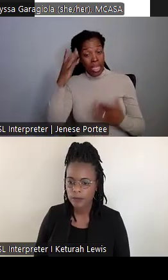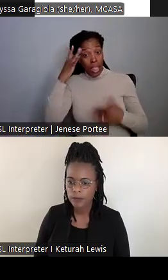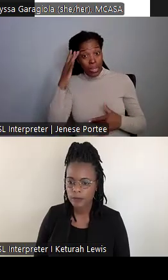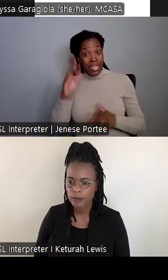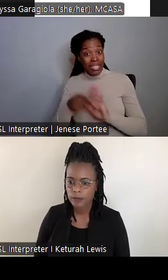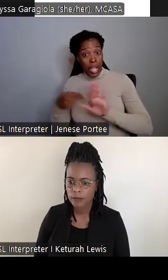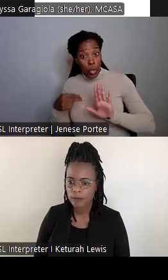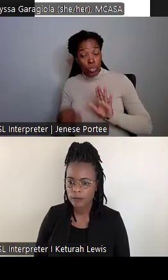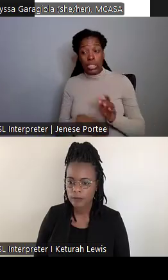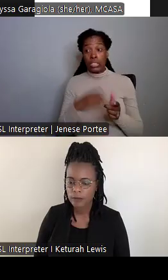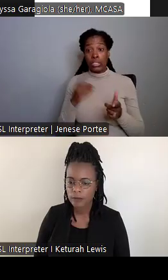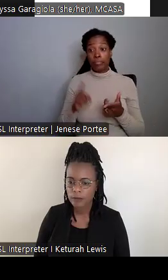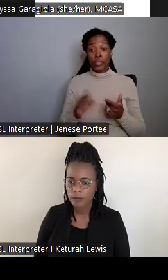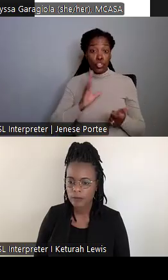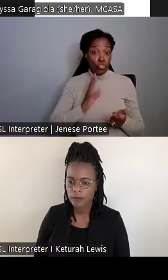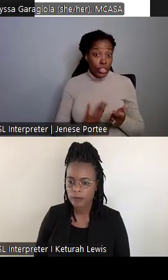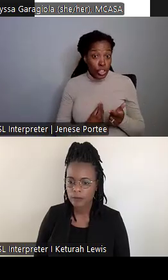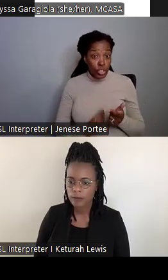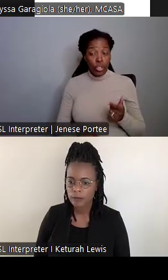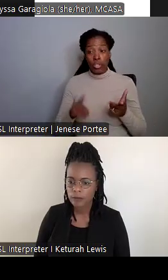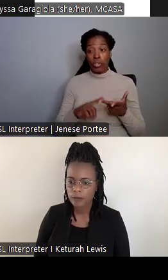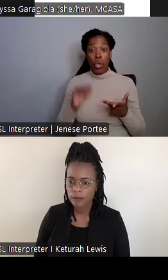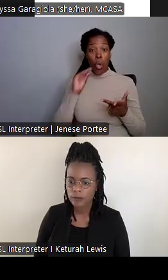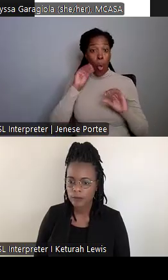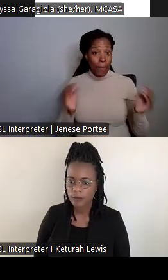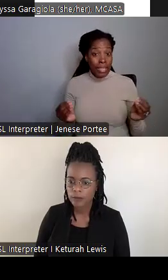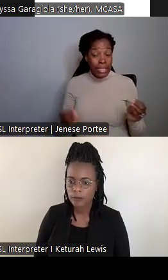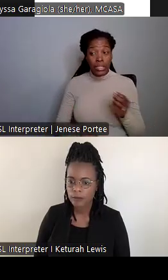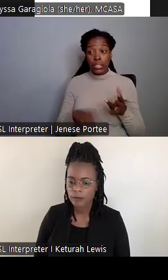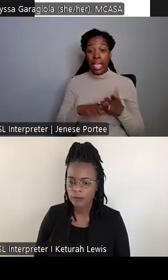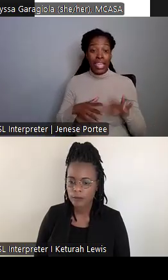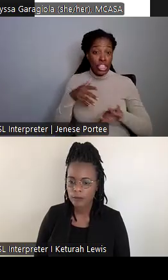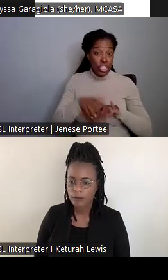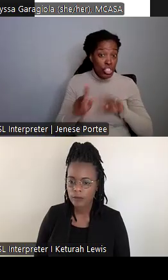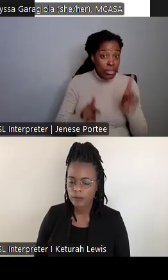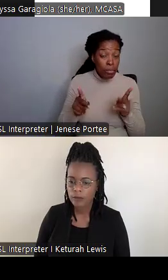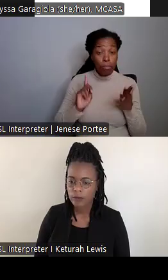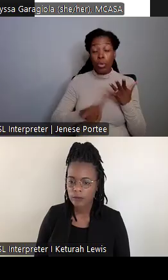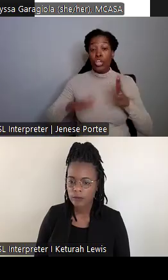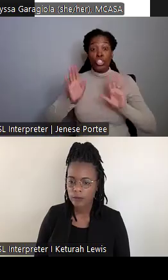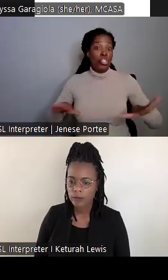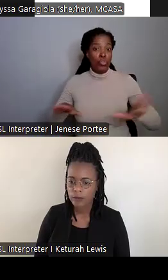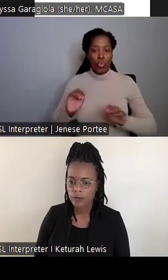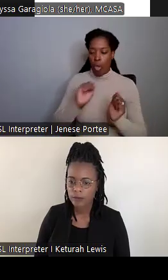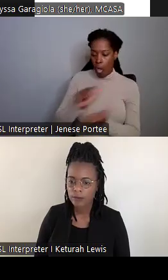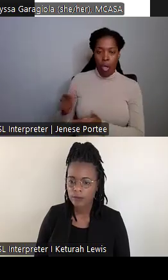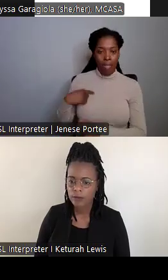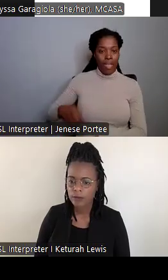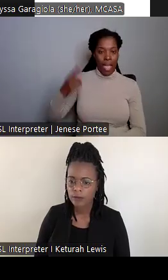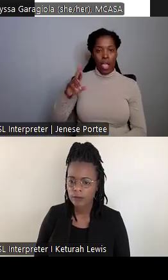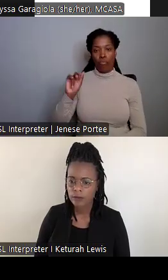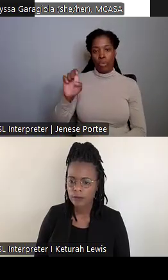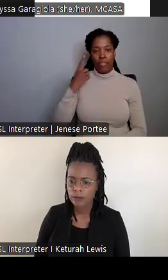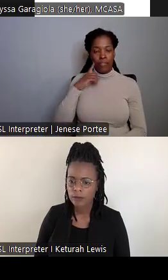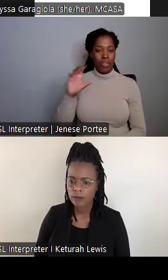are transgender, people who are homeless, Indigenous people, children, all experience extremely high rates of sexual violence because